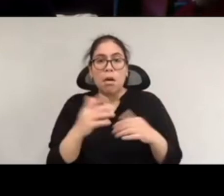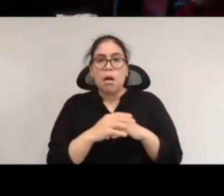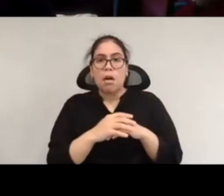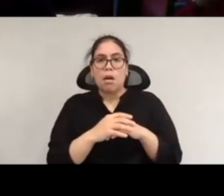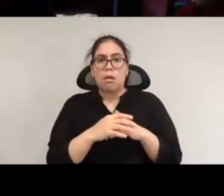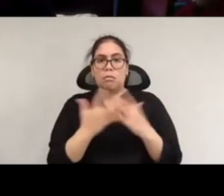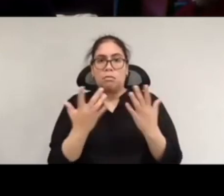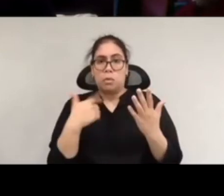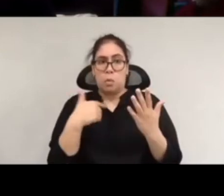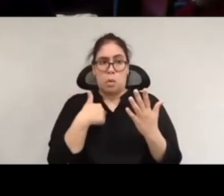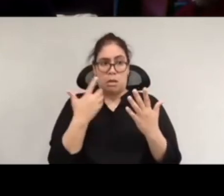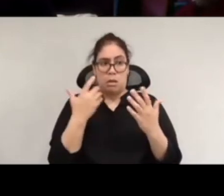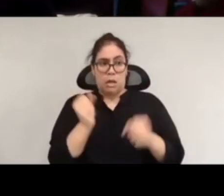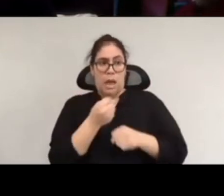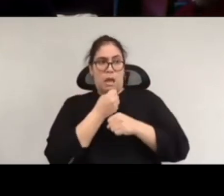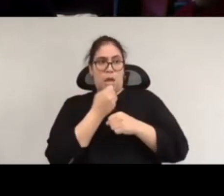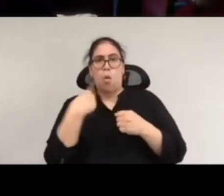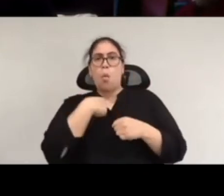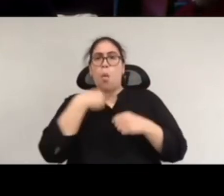do to make it usable.